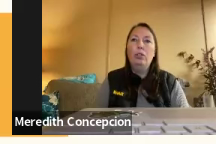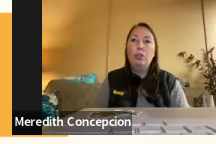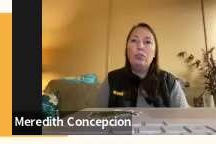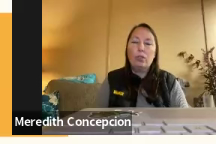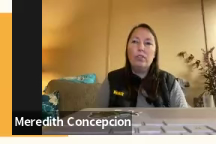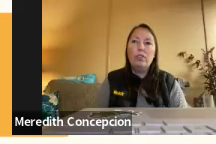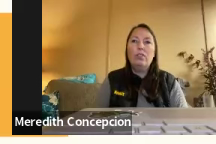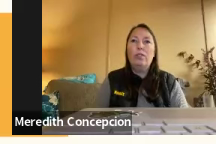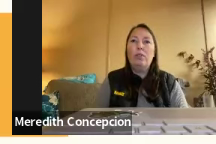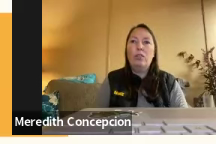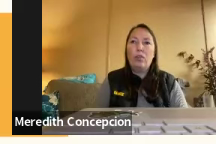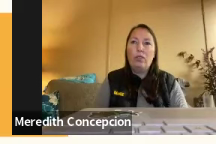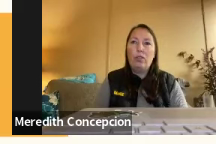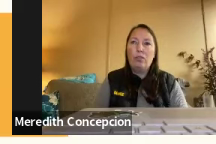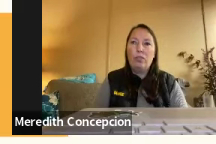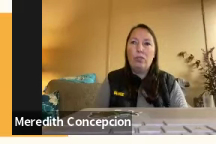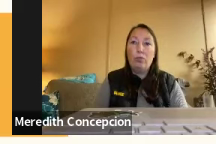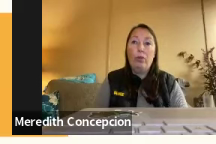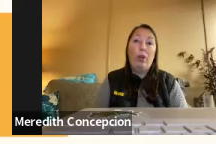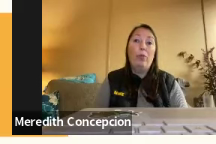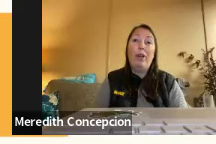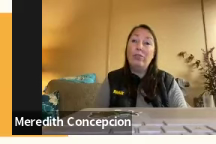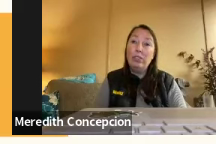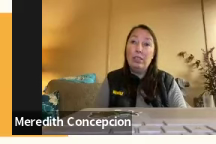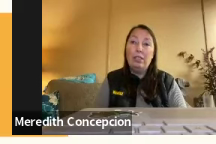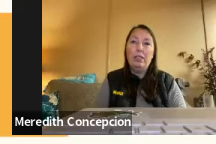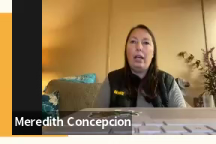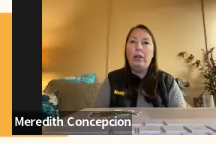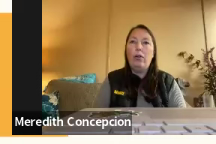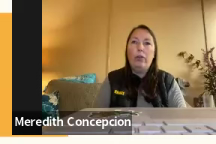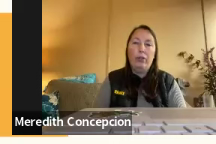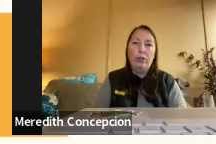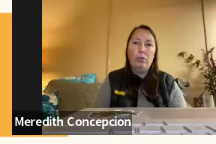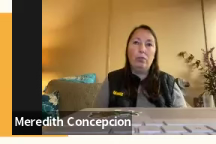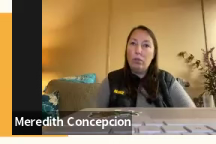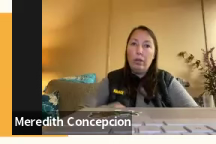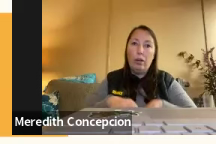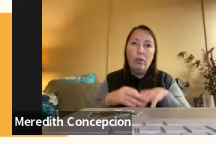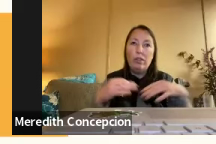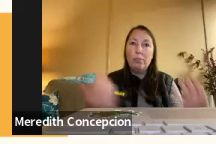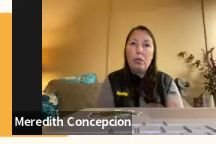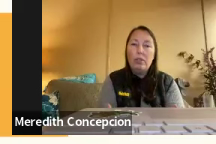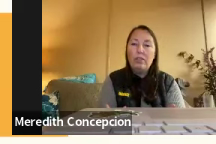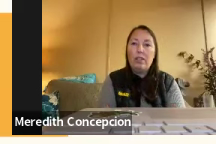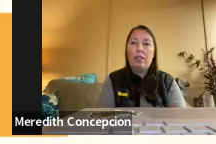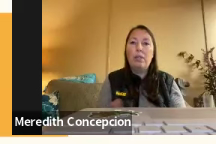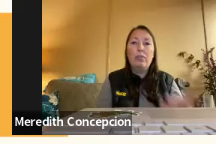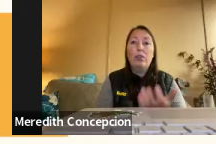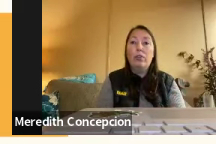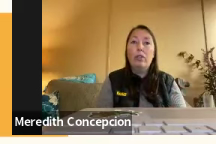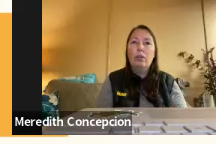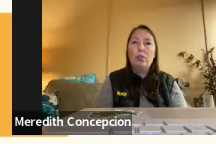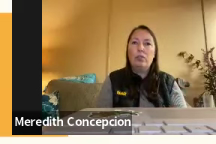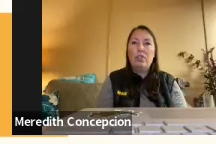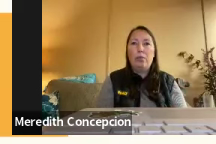people to services and making sure that the services were well rounded and that they had all the, all of the components, like the